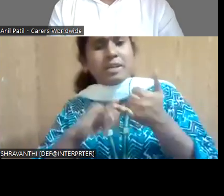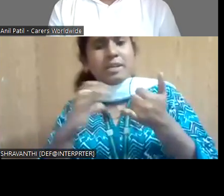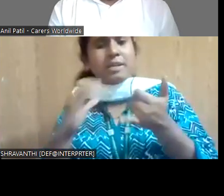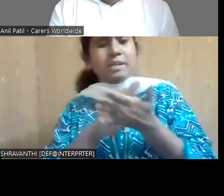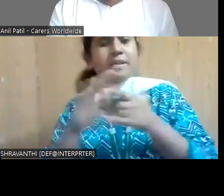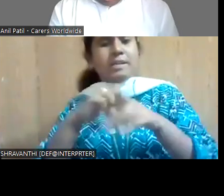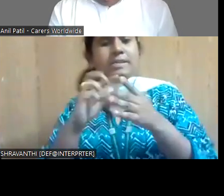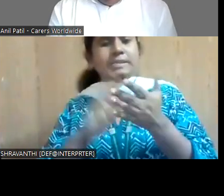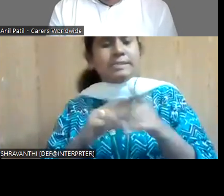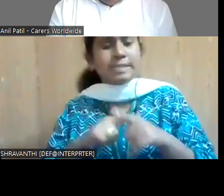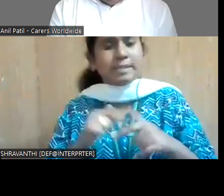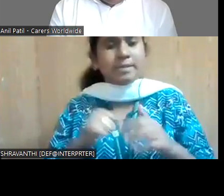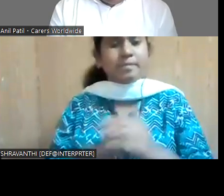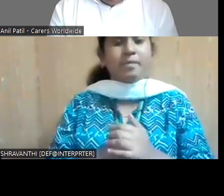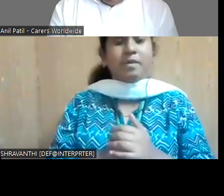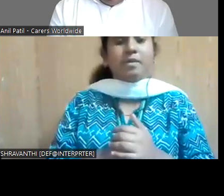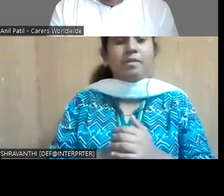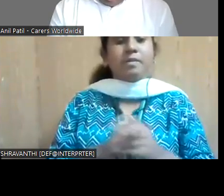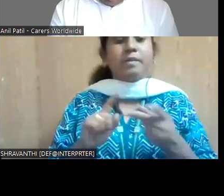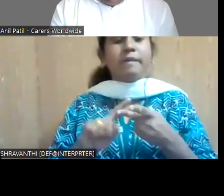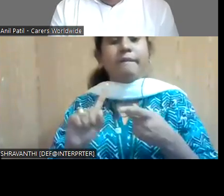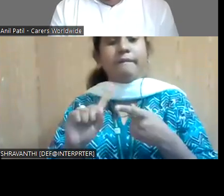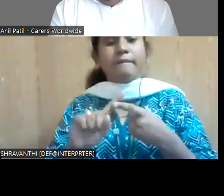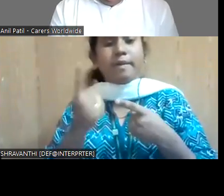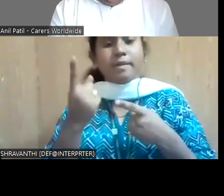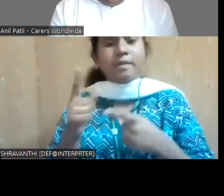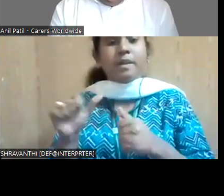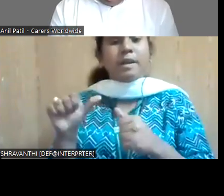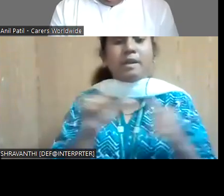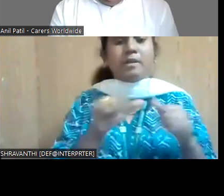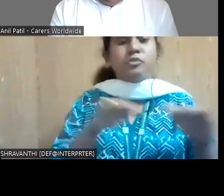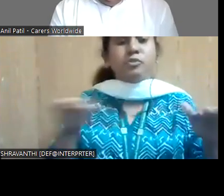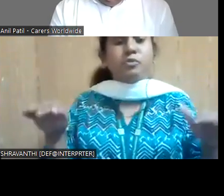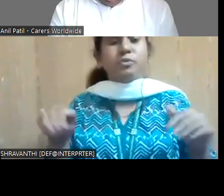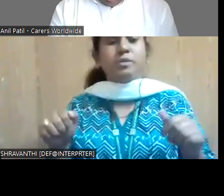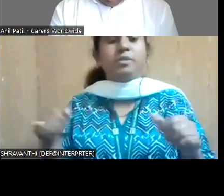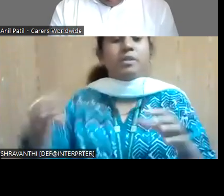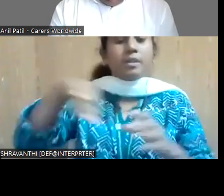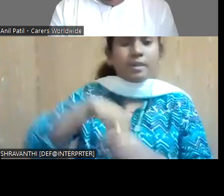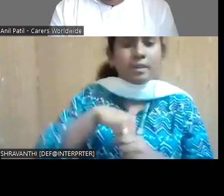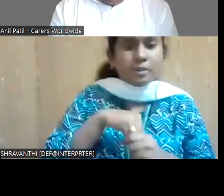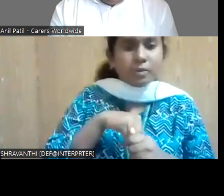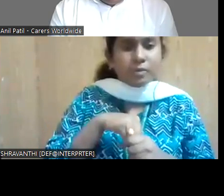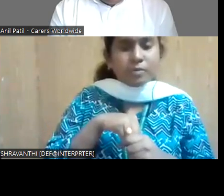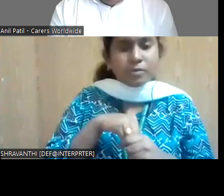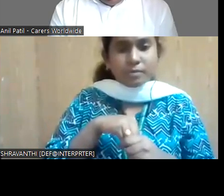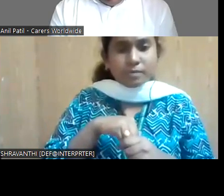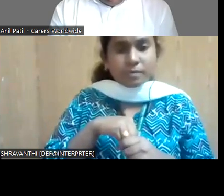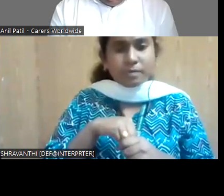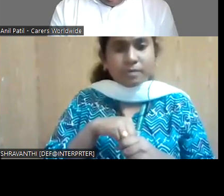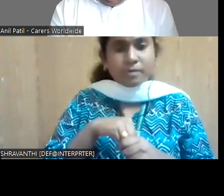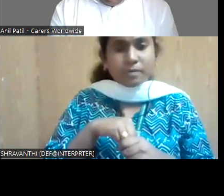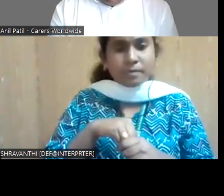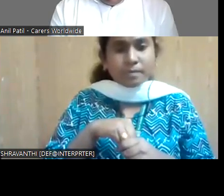The first one is a Disha is the one provision for the early intervention age group students. So it includes all the early intervention services from the infancy